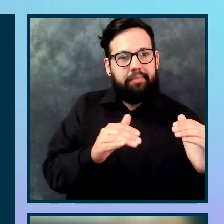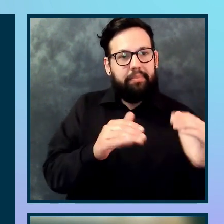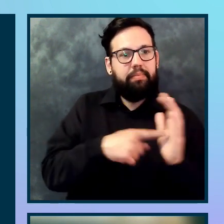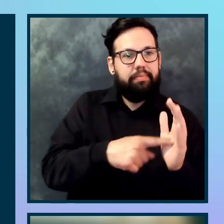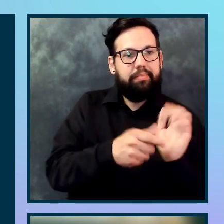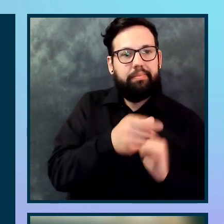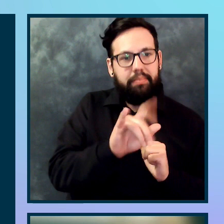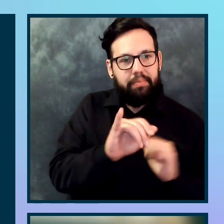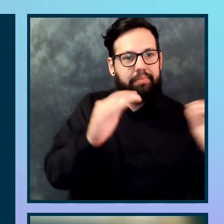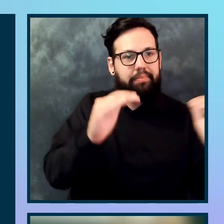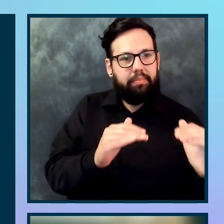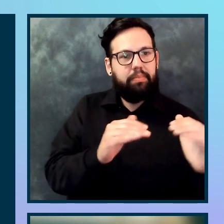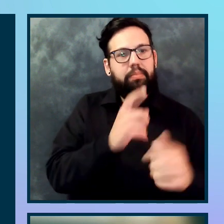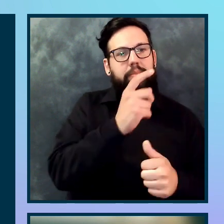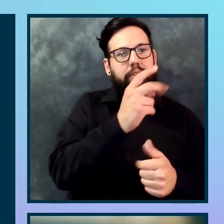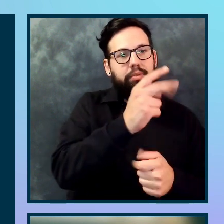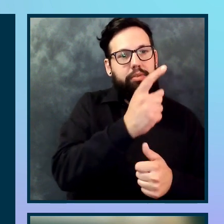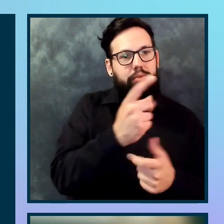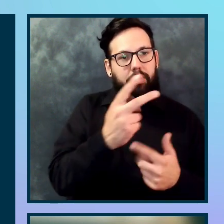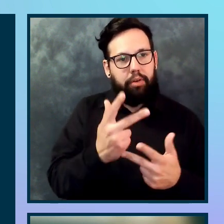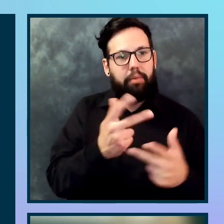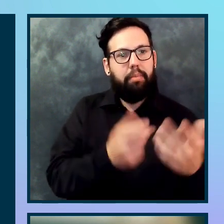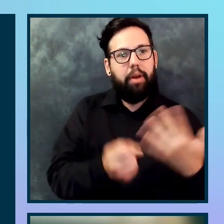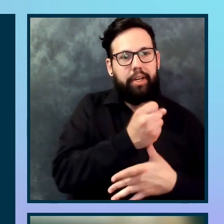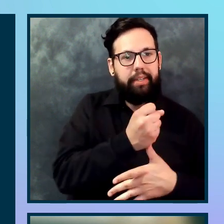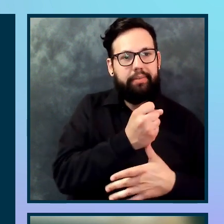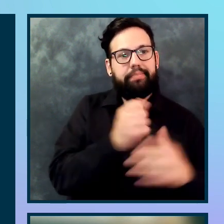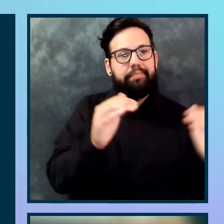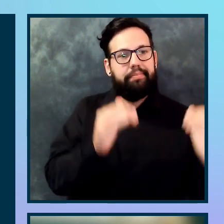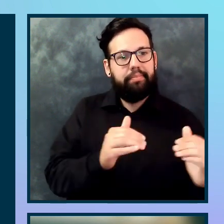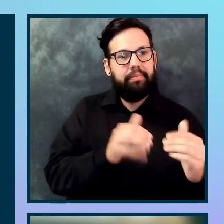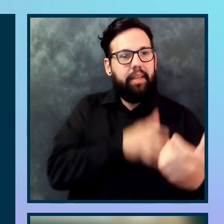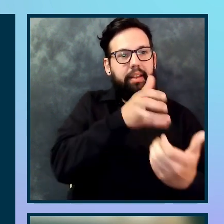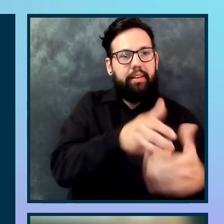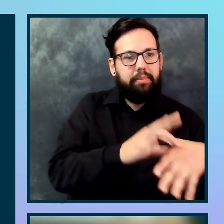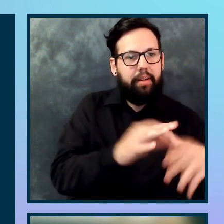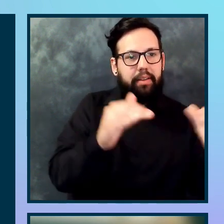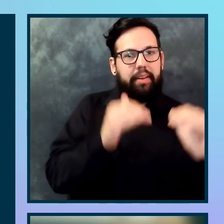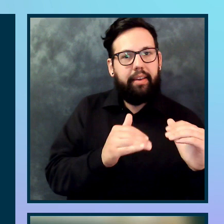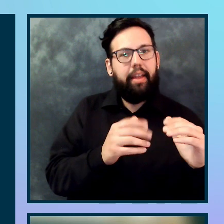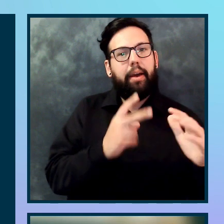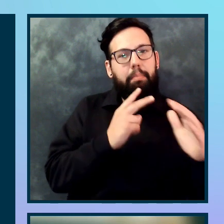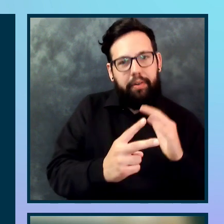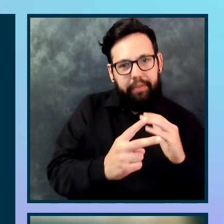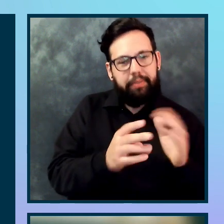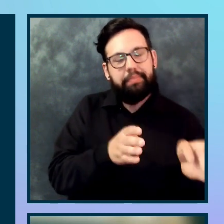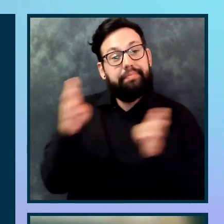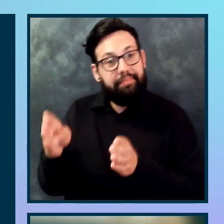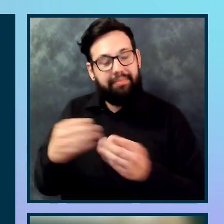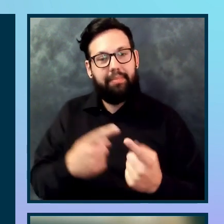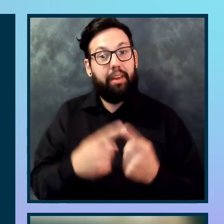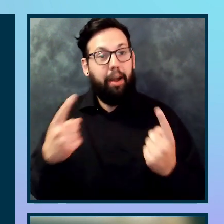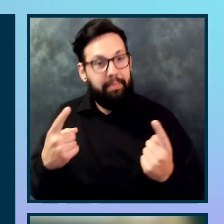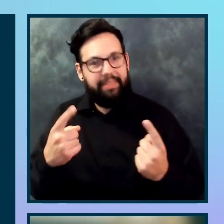priority, accessibility custom content, one of my favorites, accessibility preview. And then we went on the flip side of those and